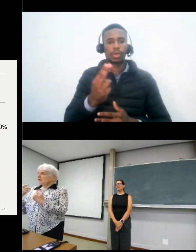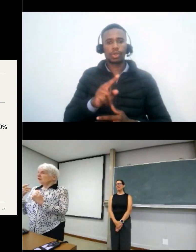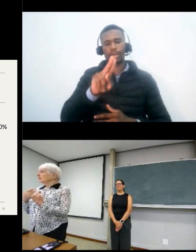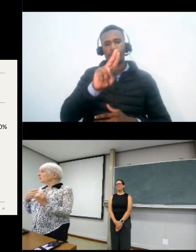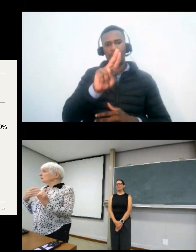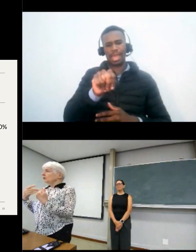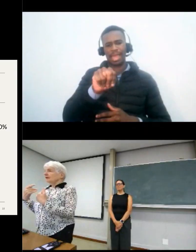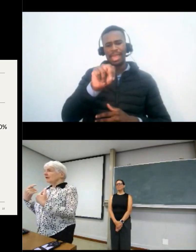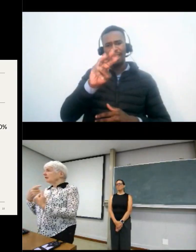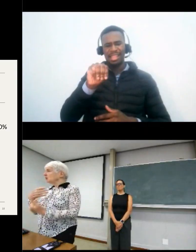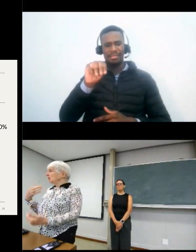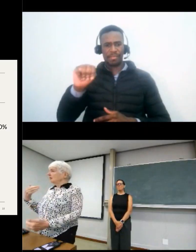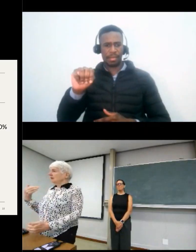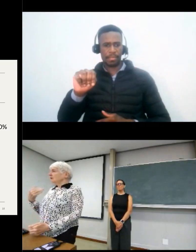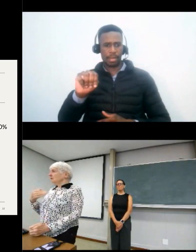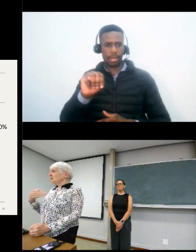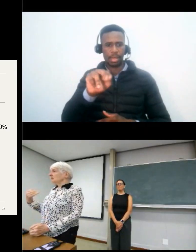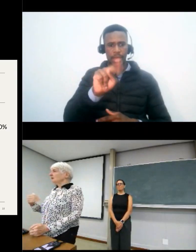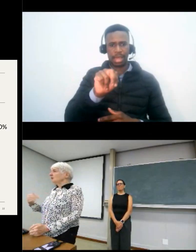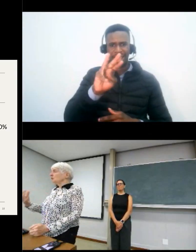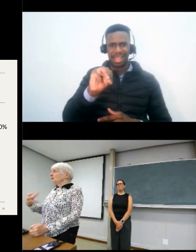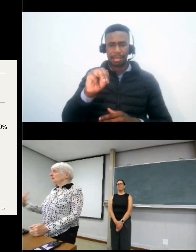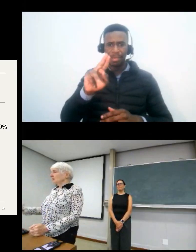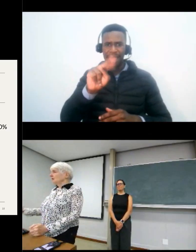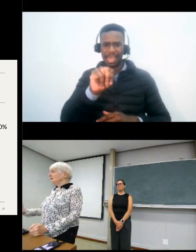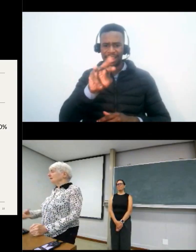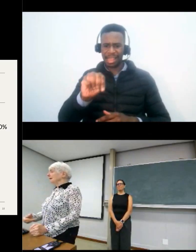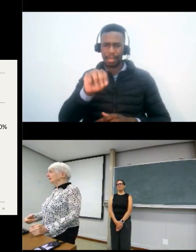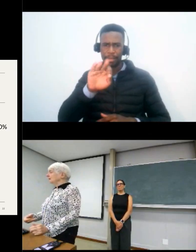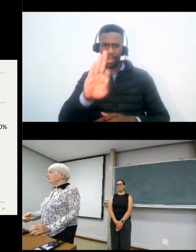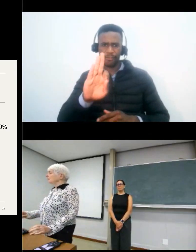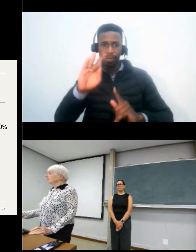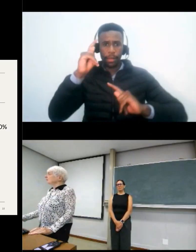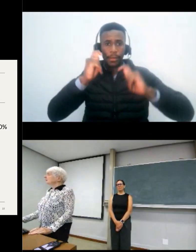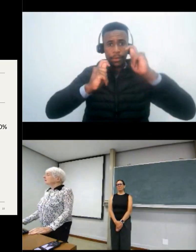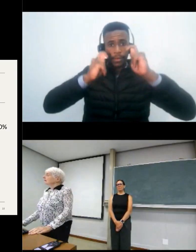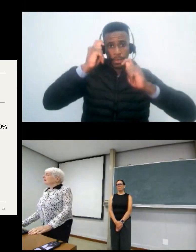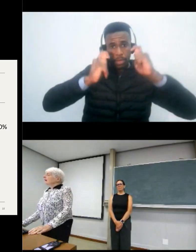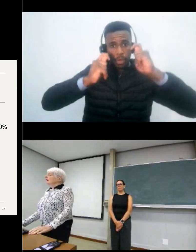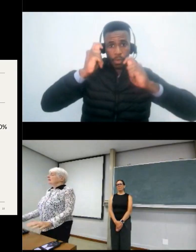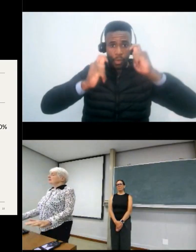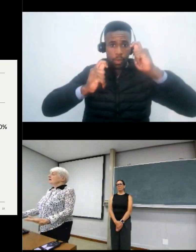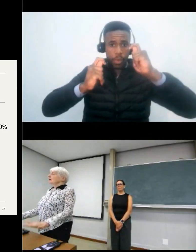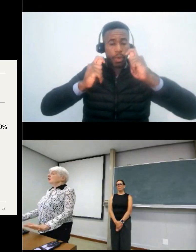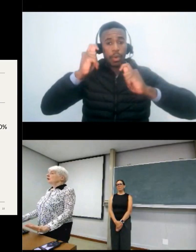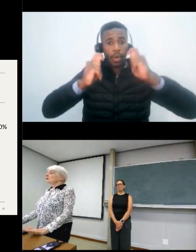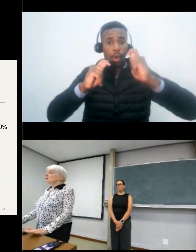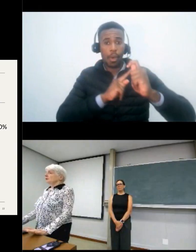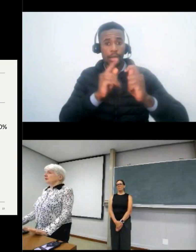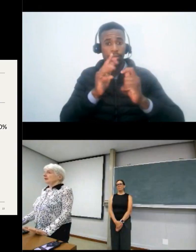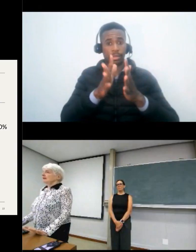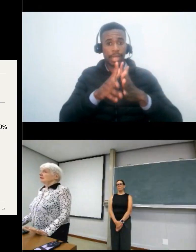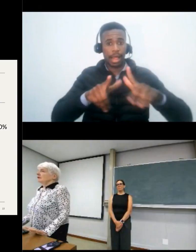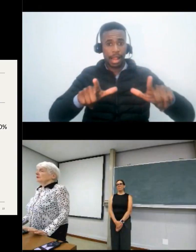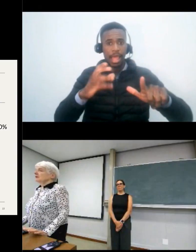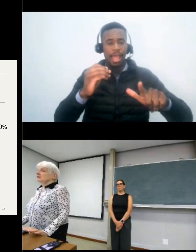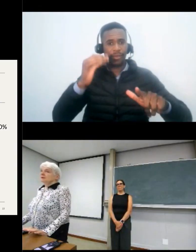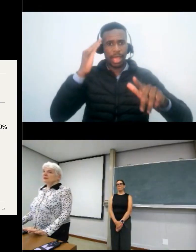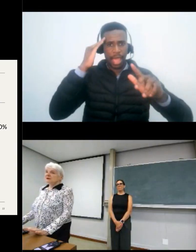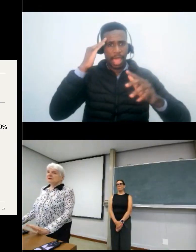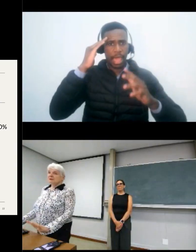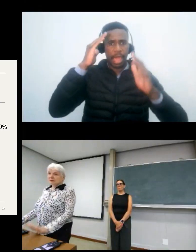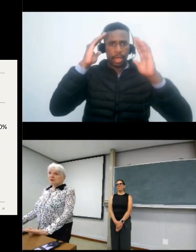in a sign language, you have a head shake across the sentence when the sentence is a negative. And 100%